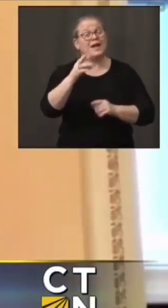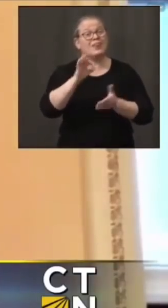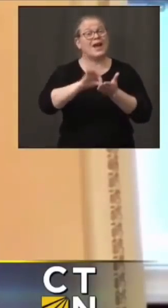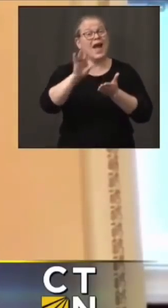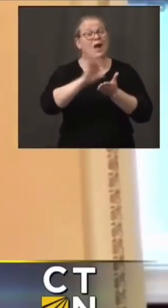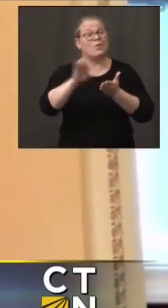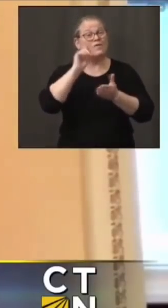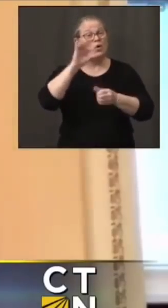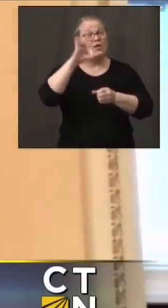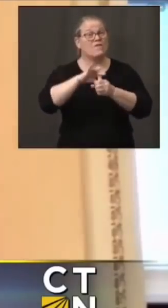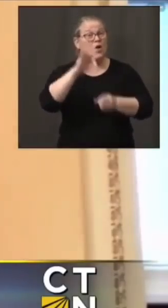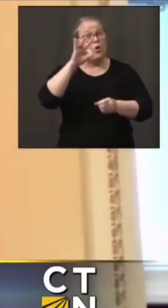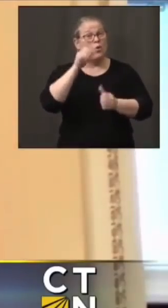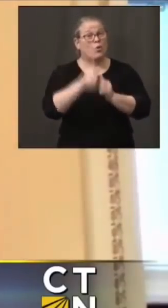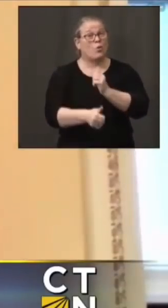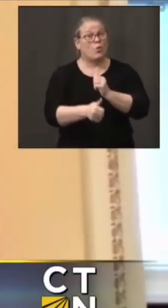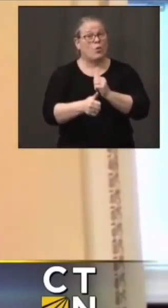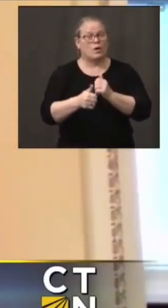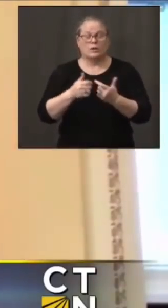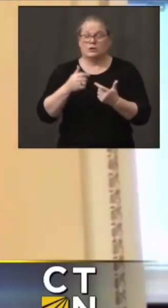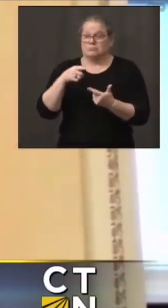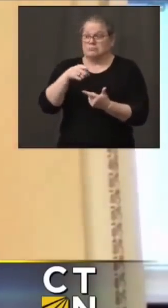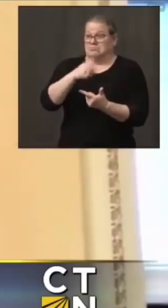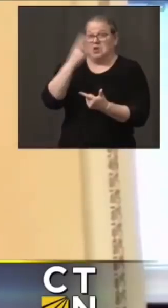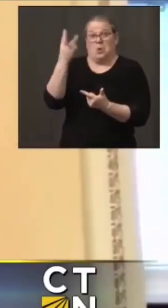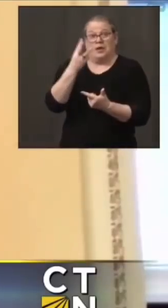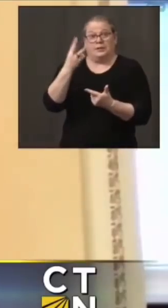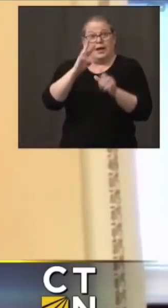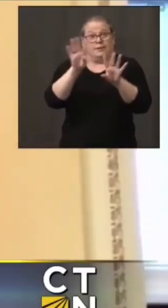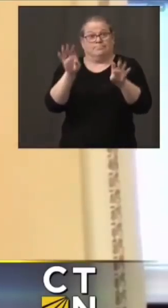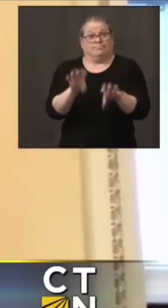to expect on Wednesday, except that the process has been